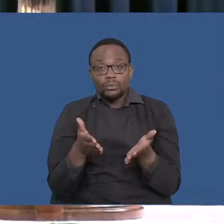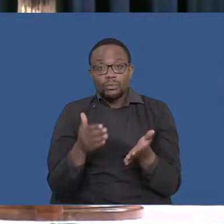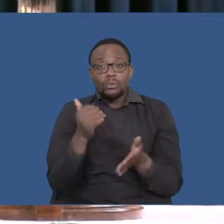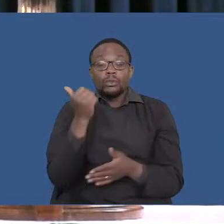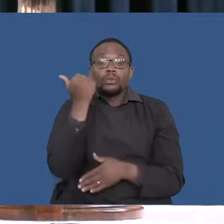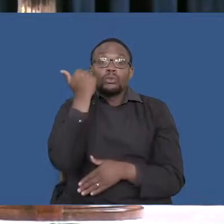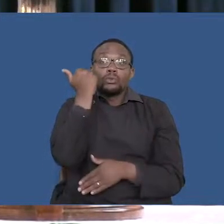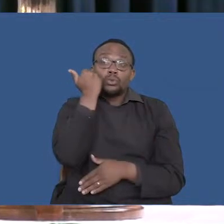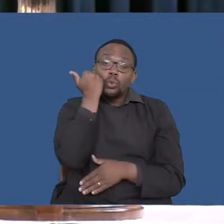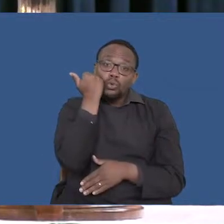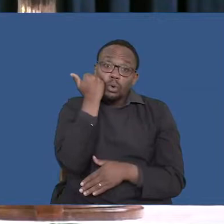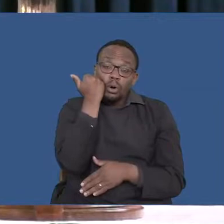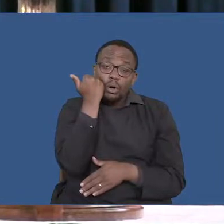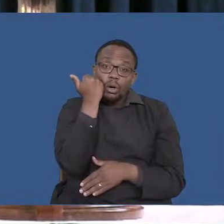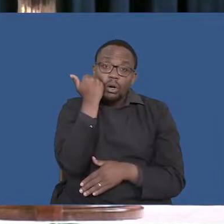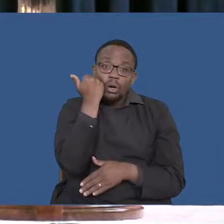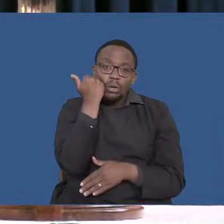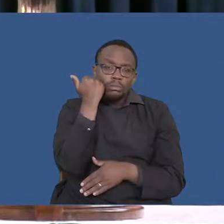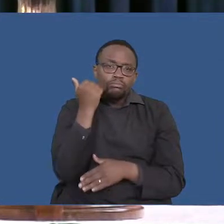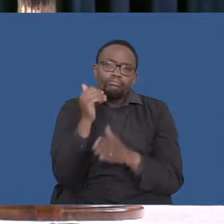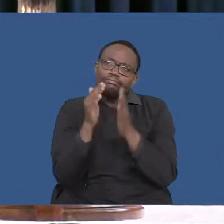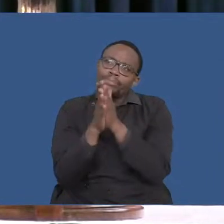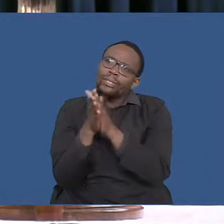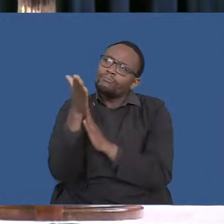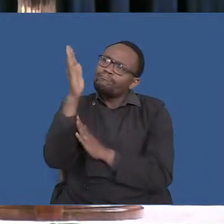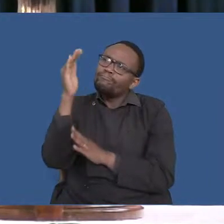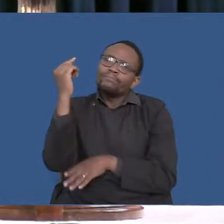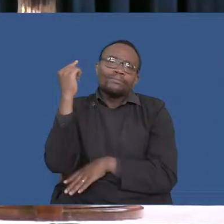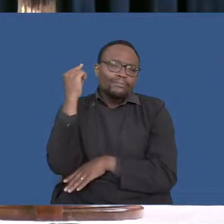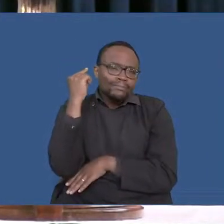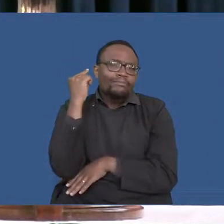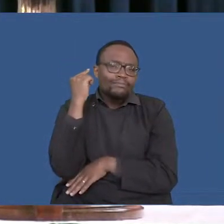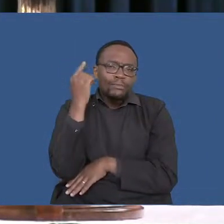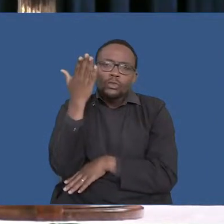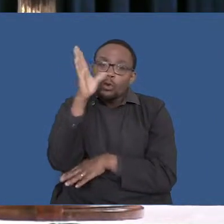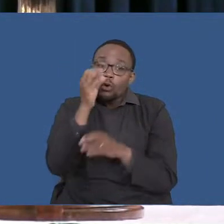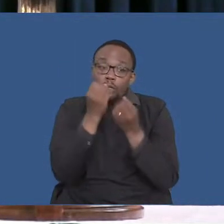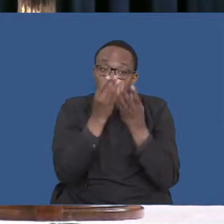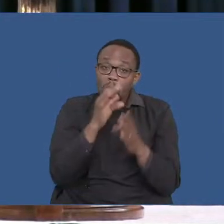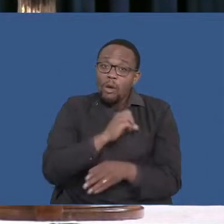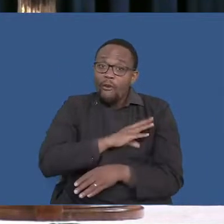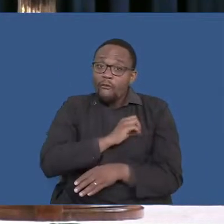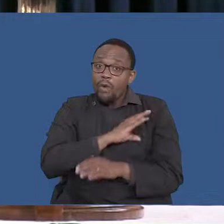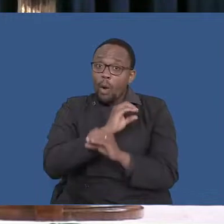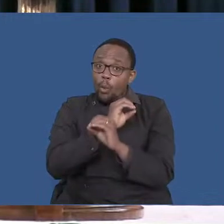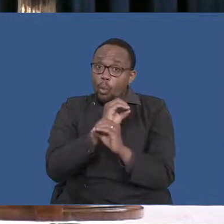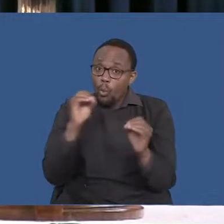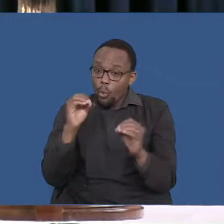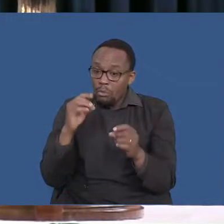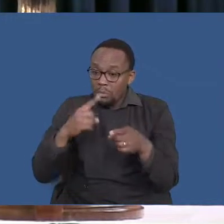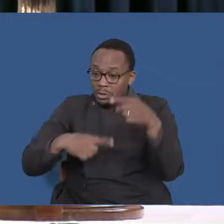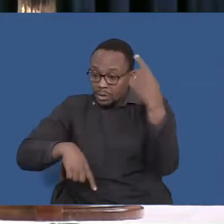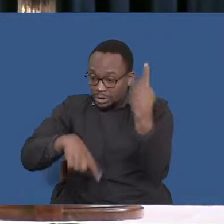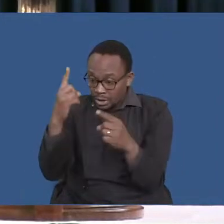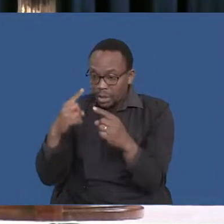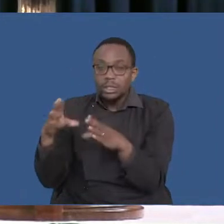Joshua actually hears from God. And God tells him, "Fear not, I have given you into you